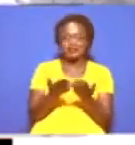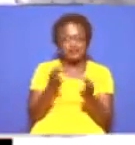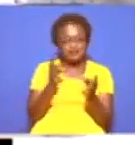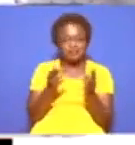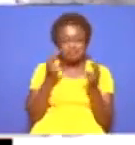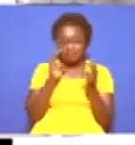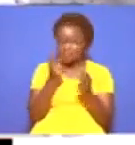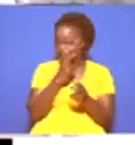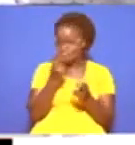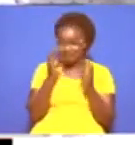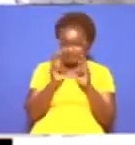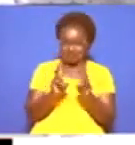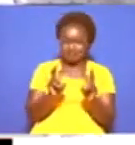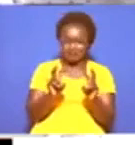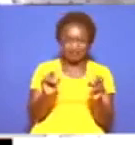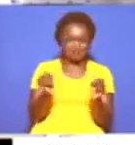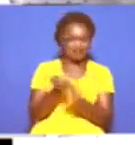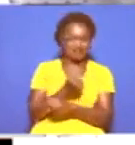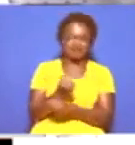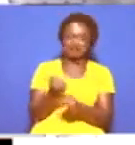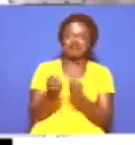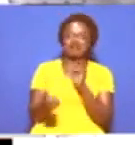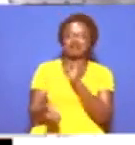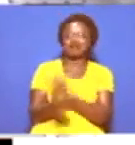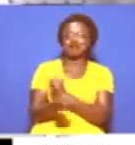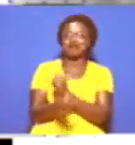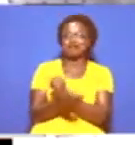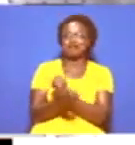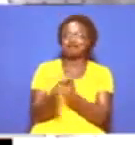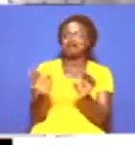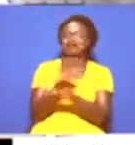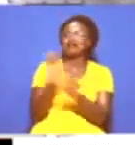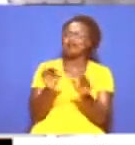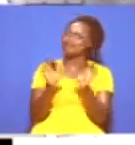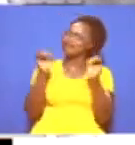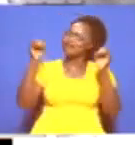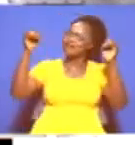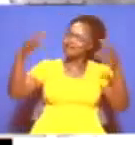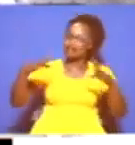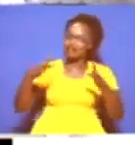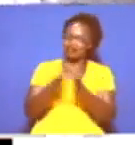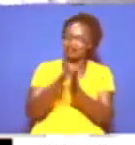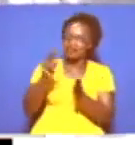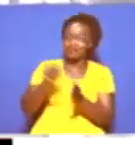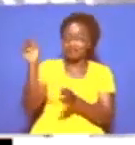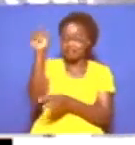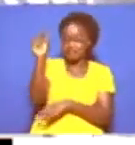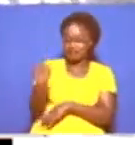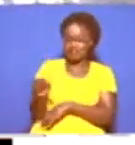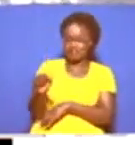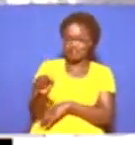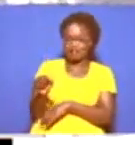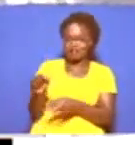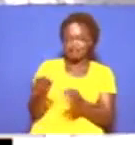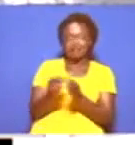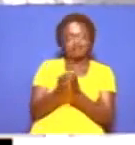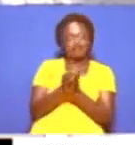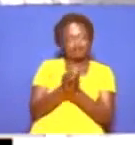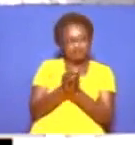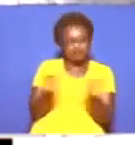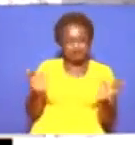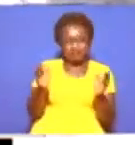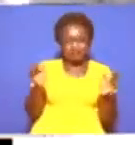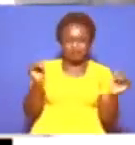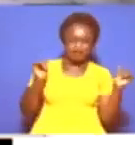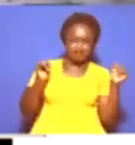tazama. The writings is on the wall, and the northern region and the larger pastoral community